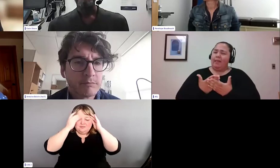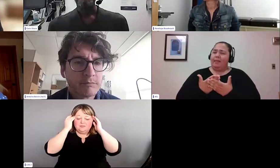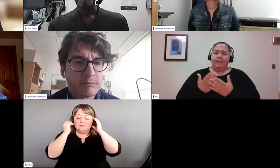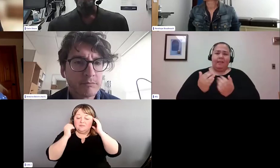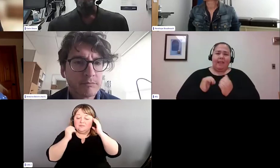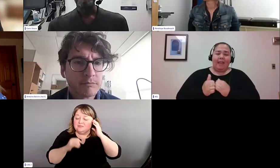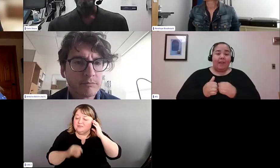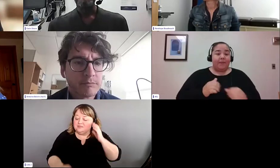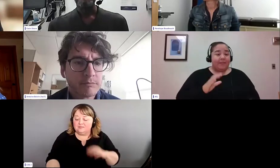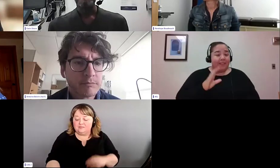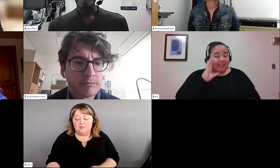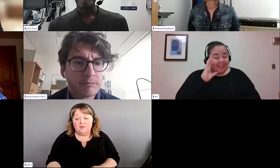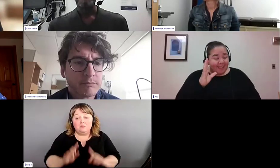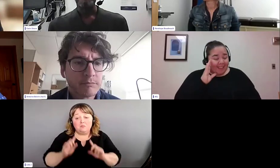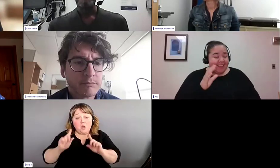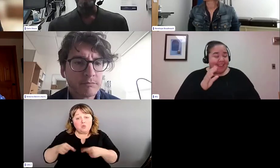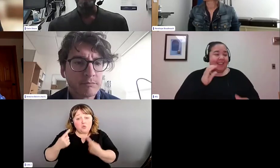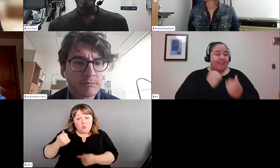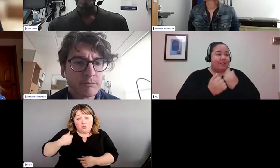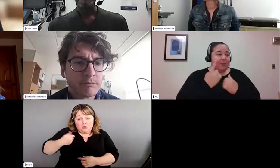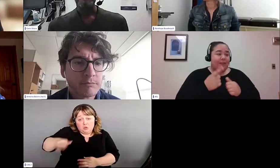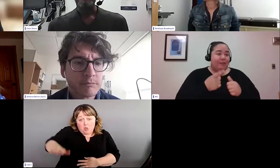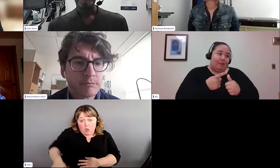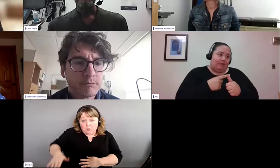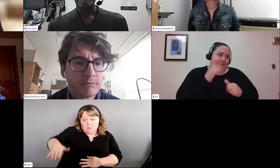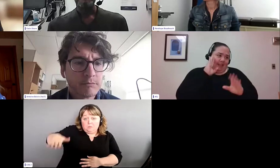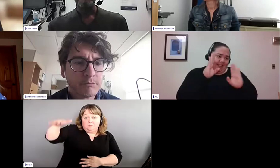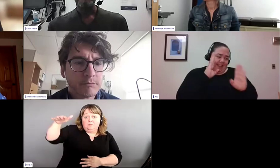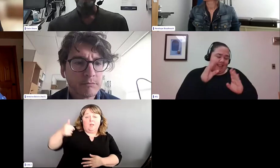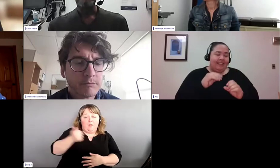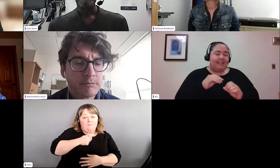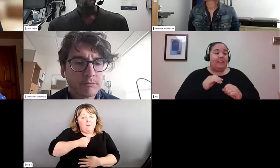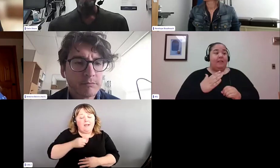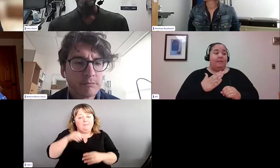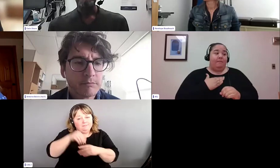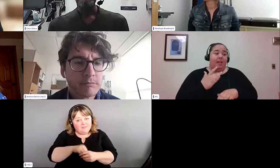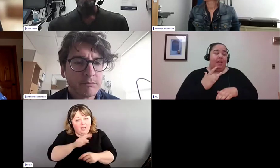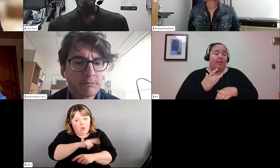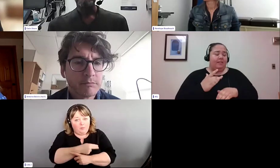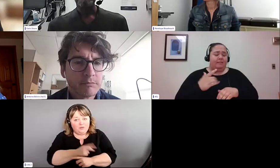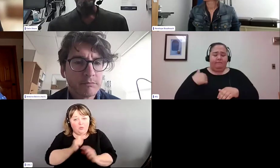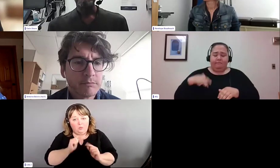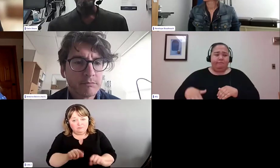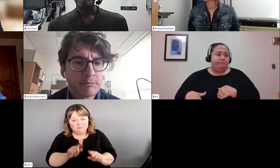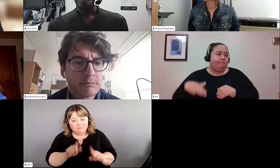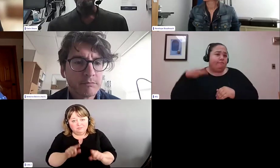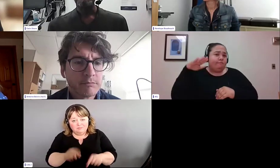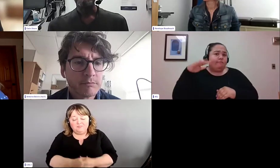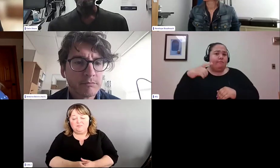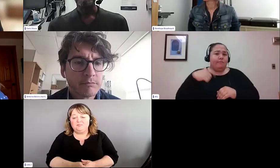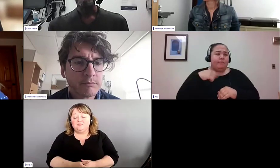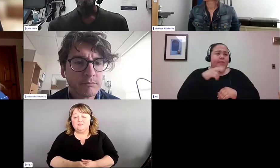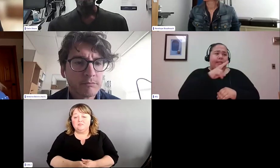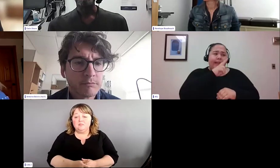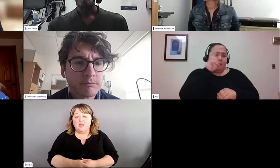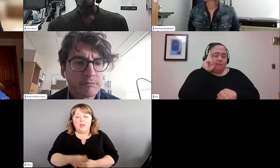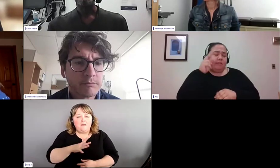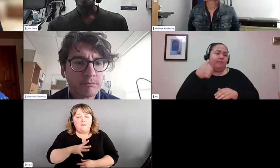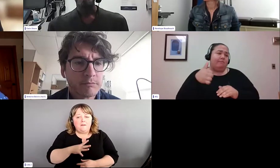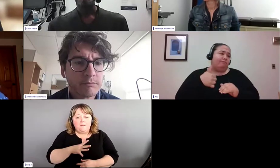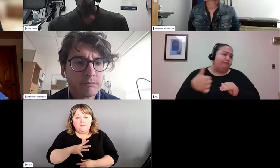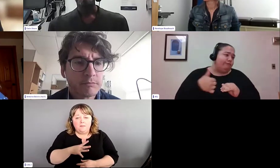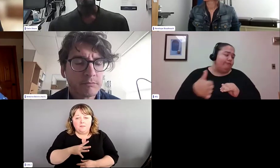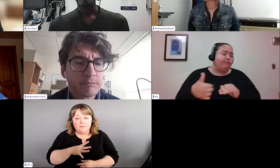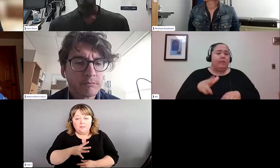good day to everybody, first of all. From my early childhood, I've been in hospitals, of course, but